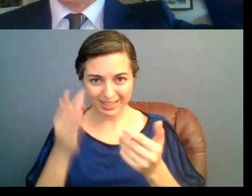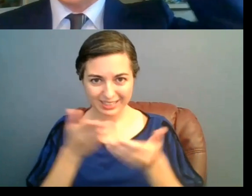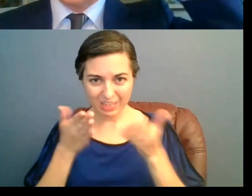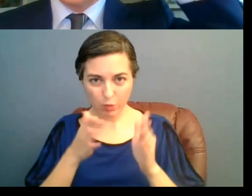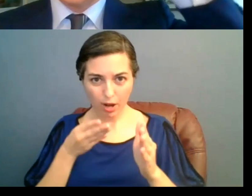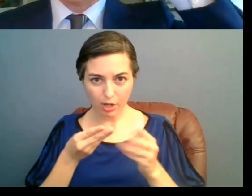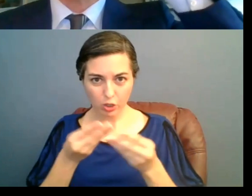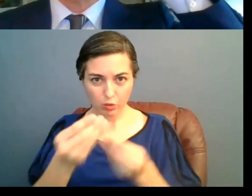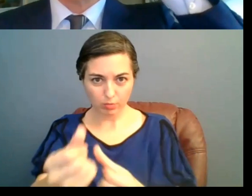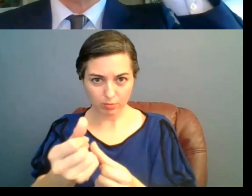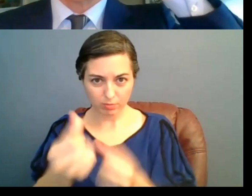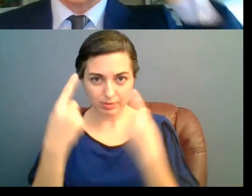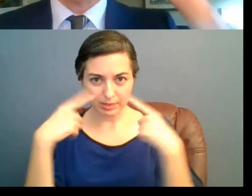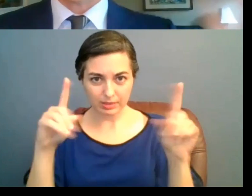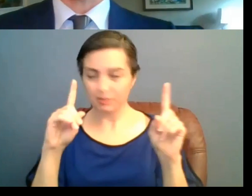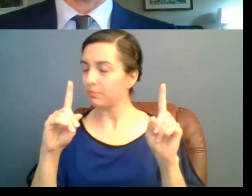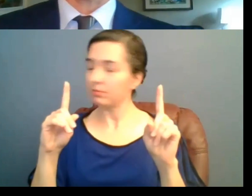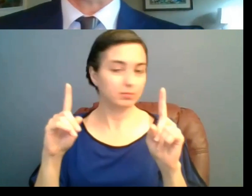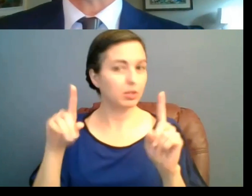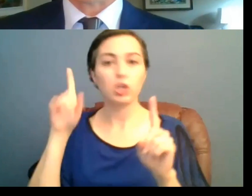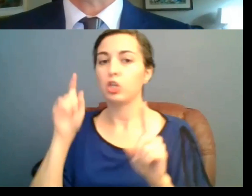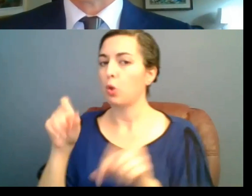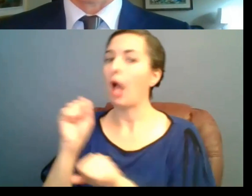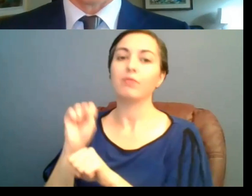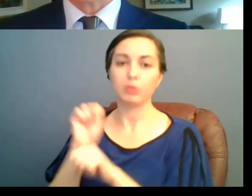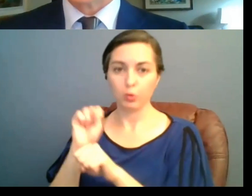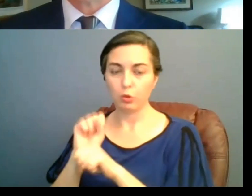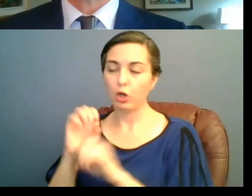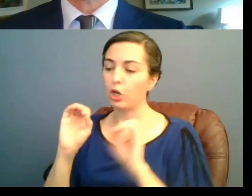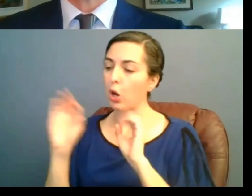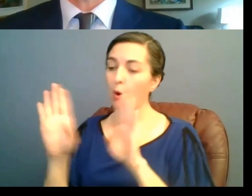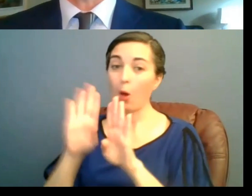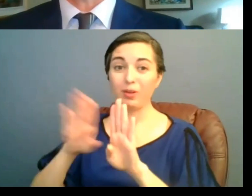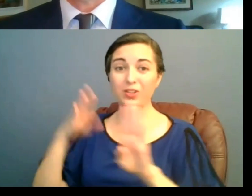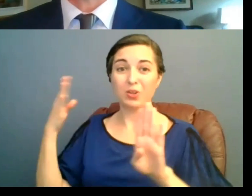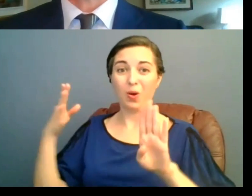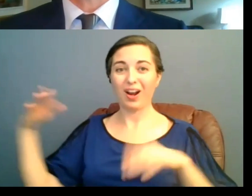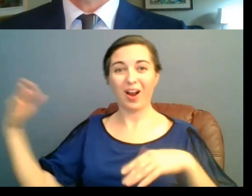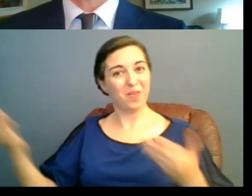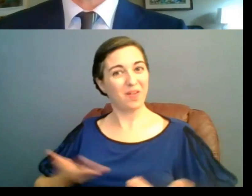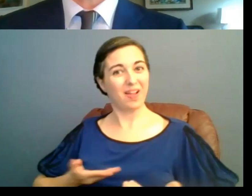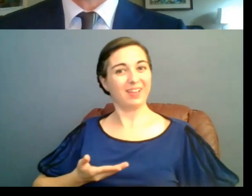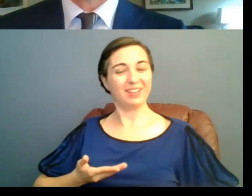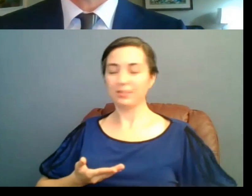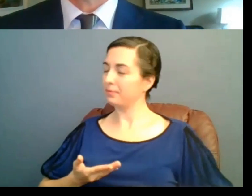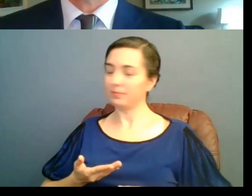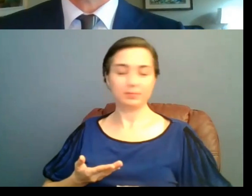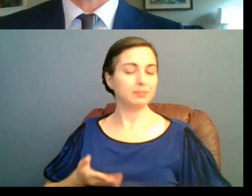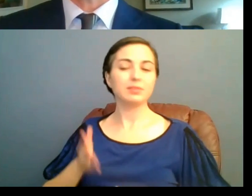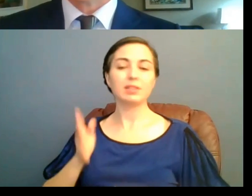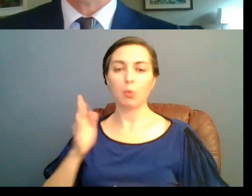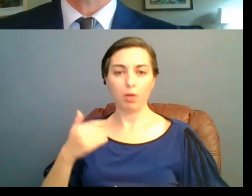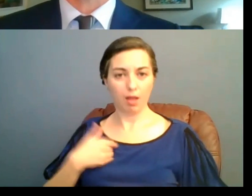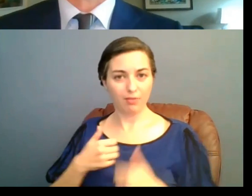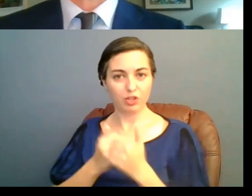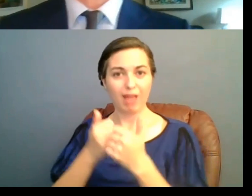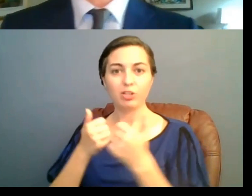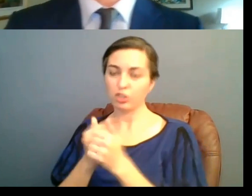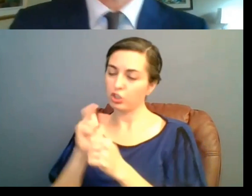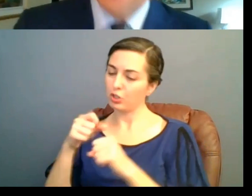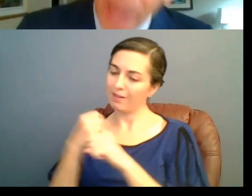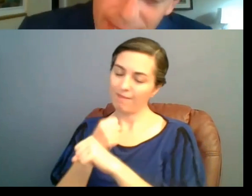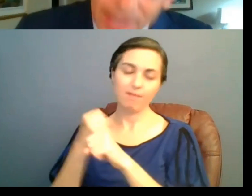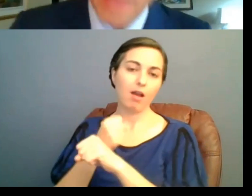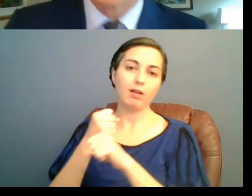at it. No one's going to just open that door first time and say, well, step right in, right? There's going to be challenges. You have to fight through